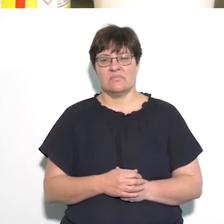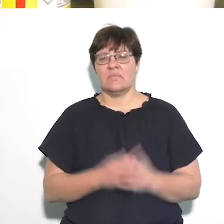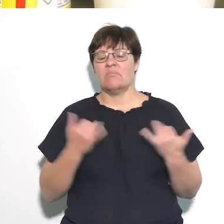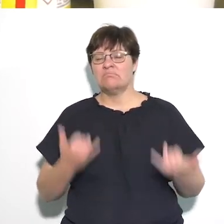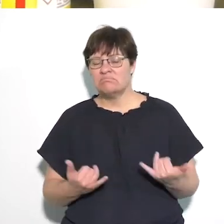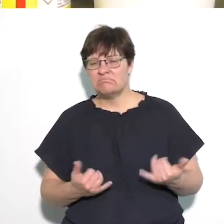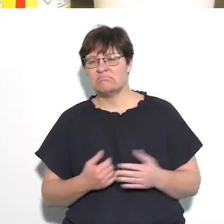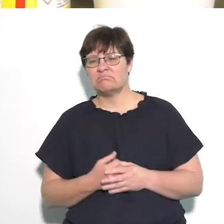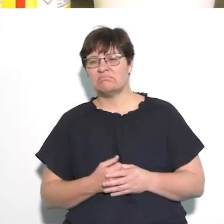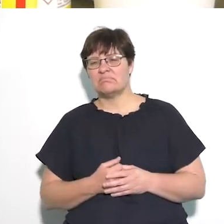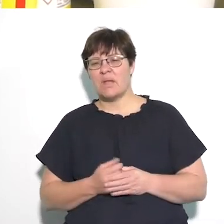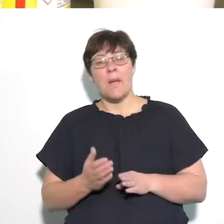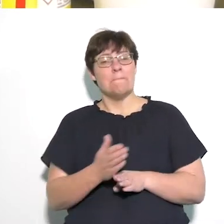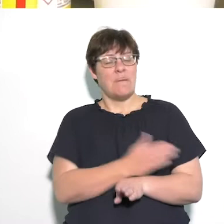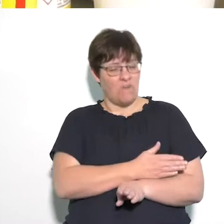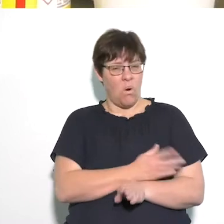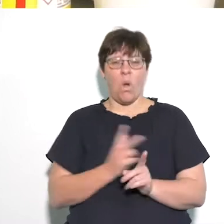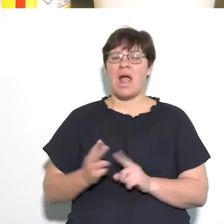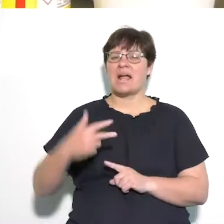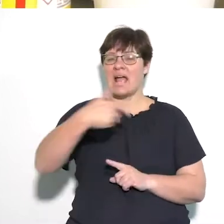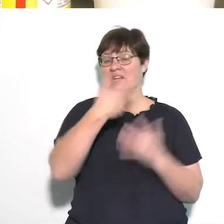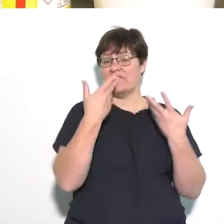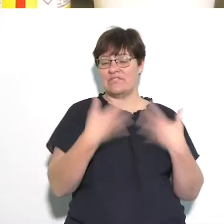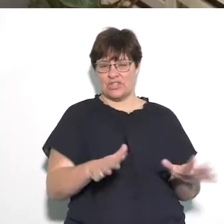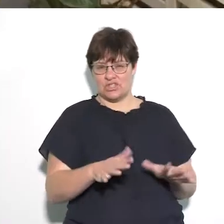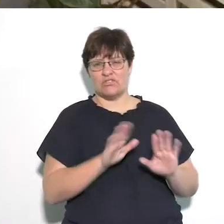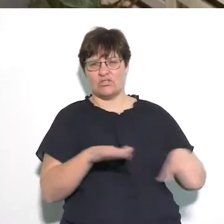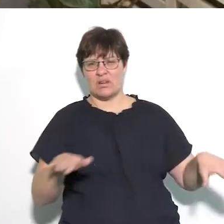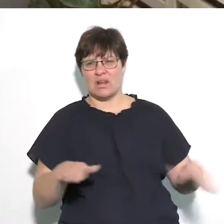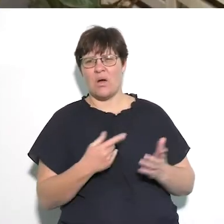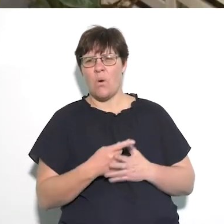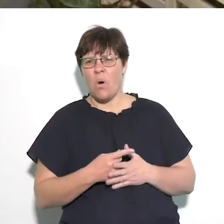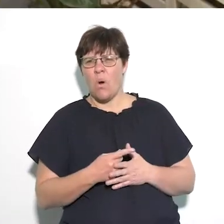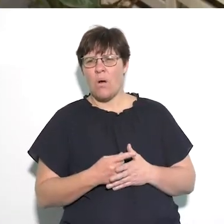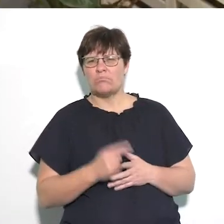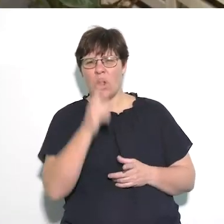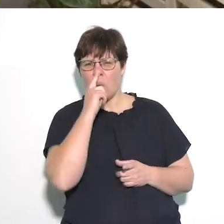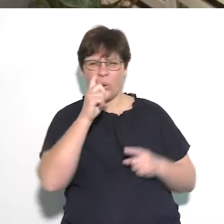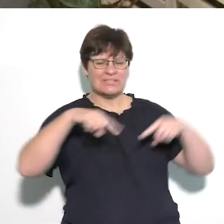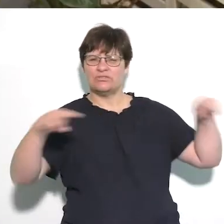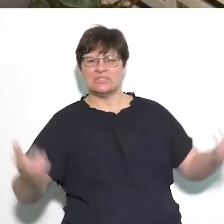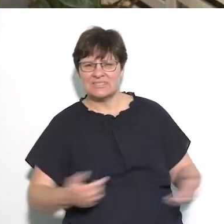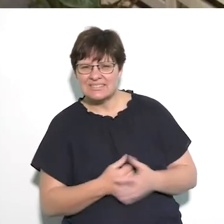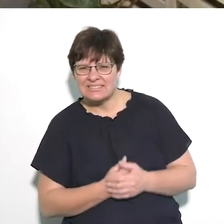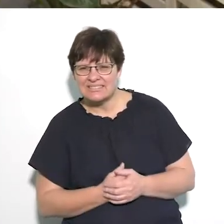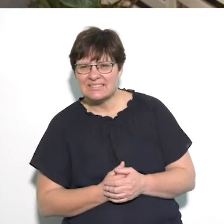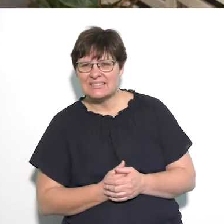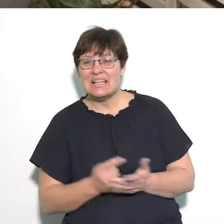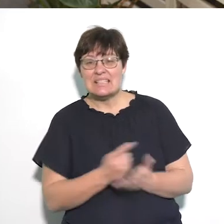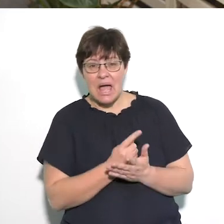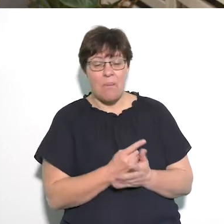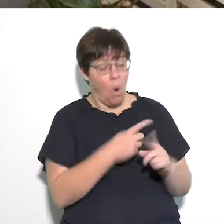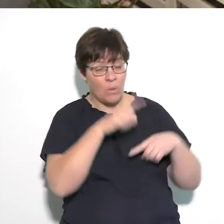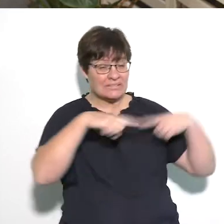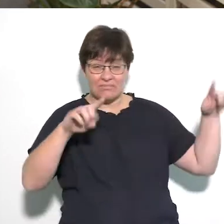Now, I wouldn't actually pre-cut these for my children because I like everybody's sunflowers to look different. Yeah. Sunflowers are all